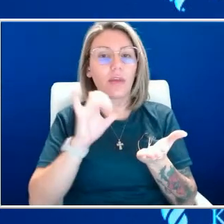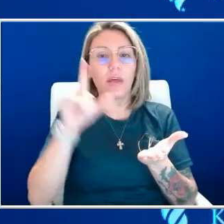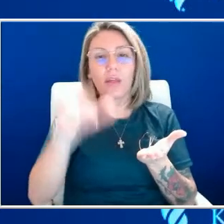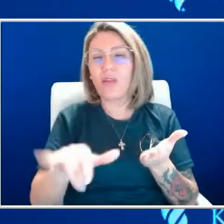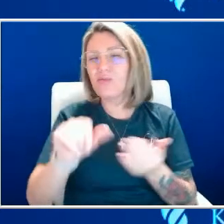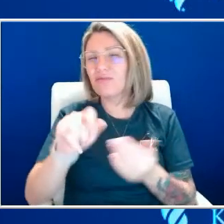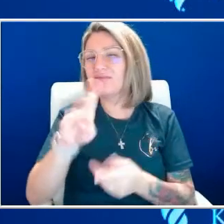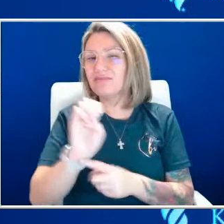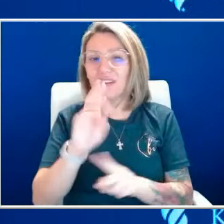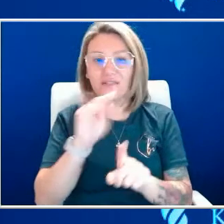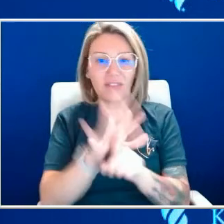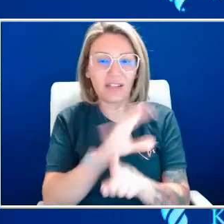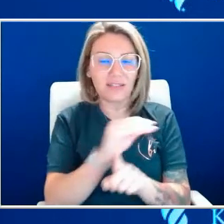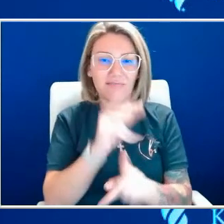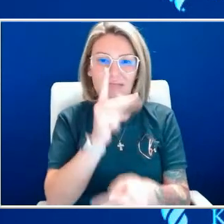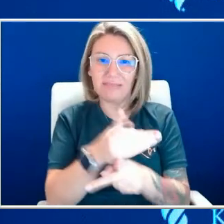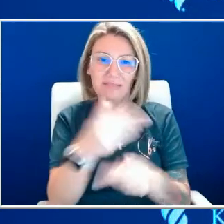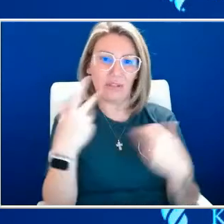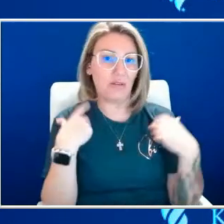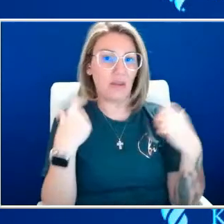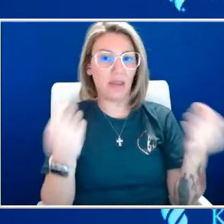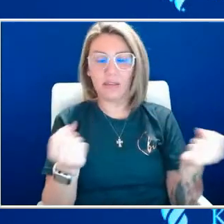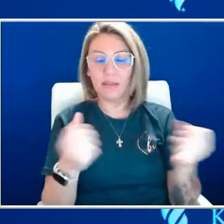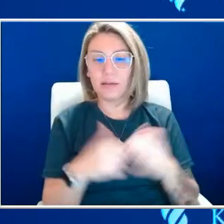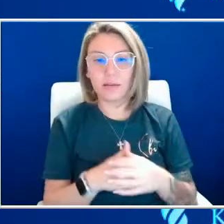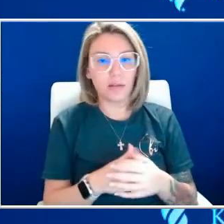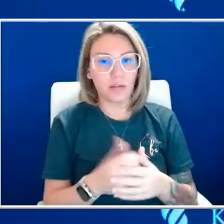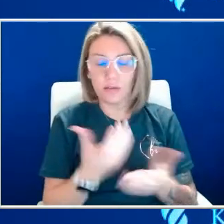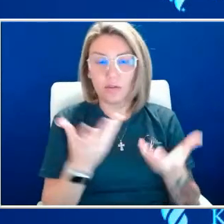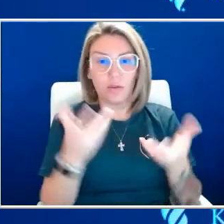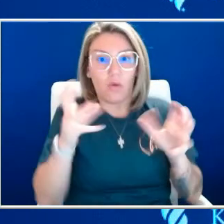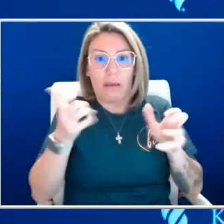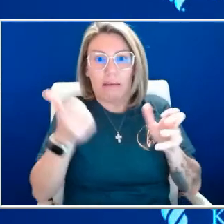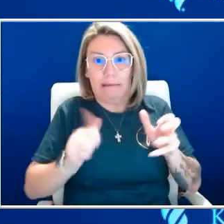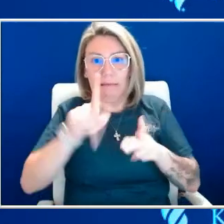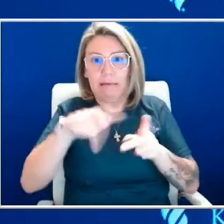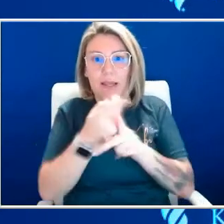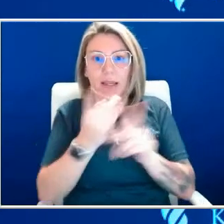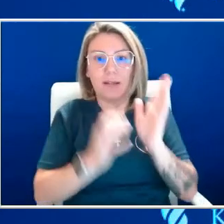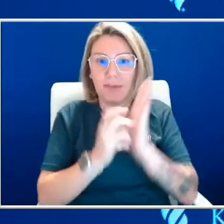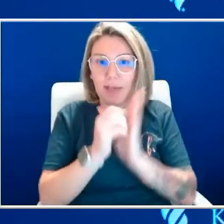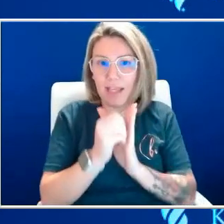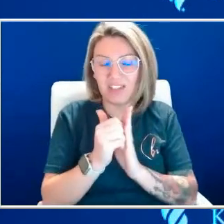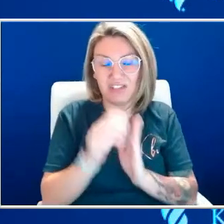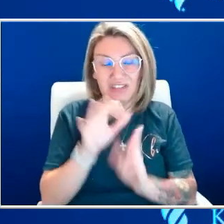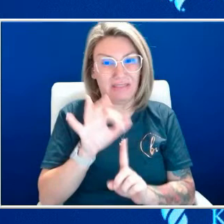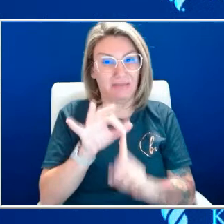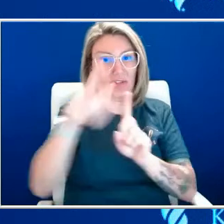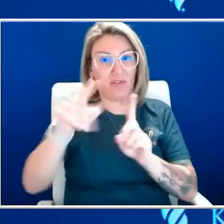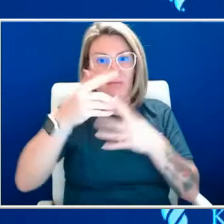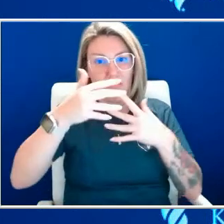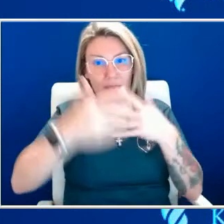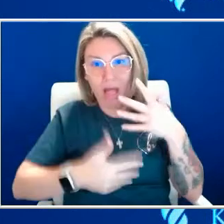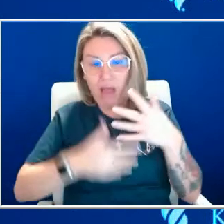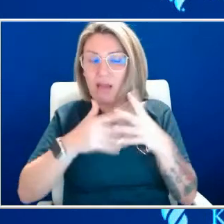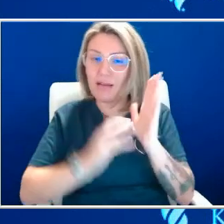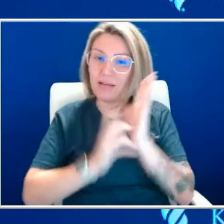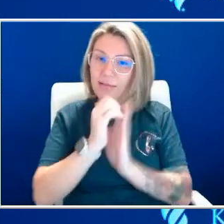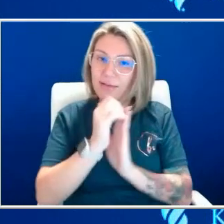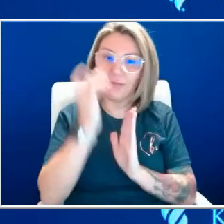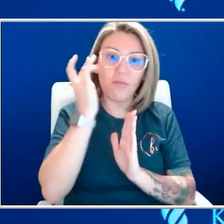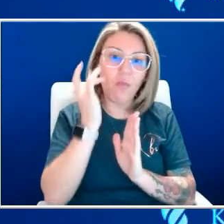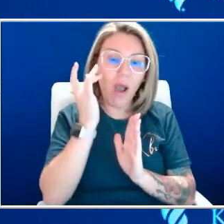and can keep you healthy. You don't want any forms of cancer, especially these blood cancers. Why don't we do the bone